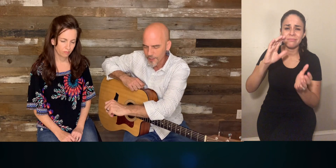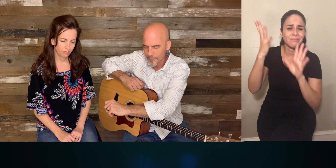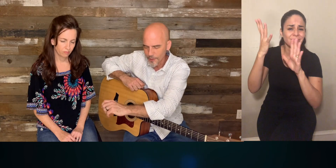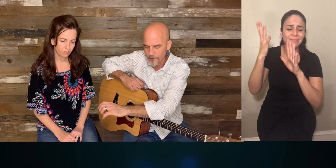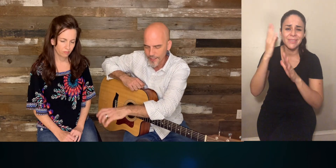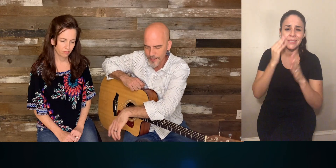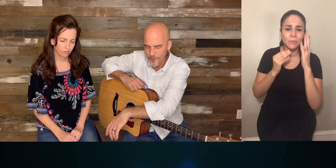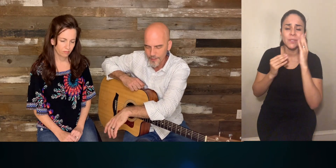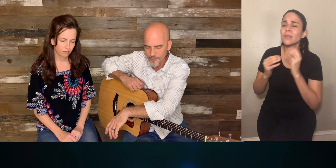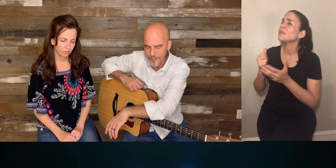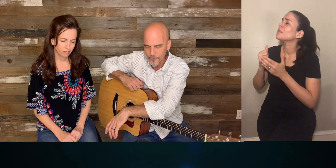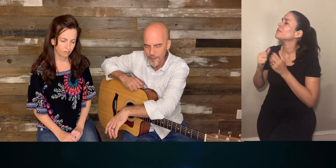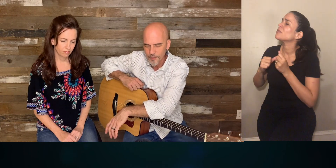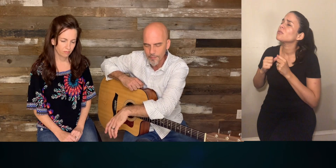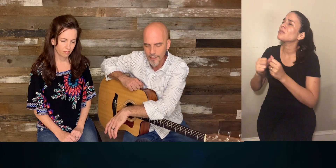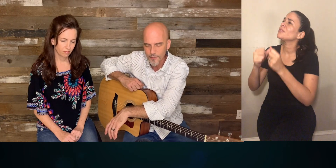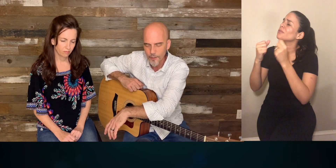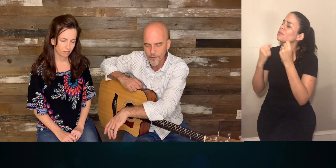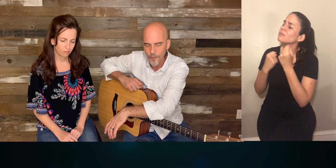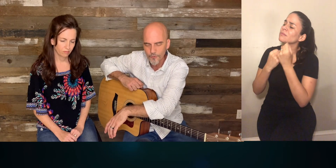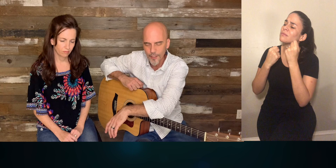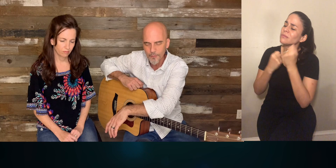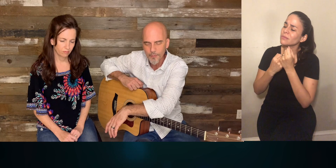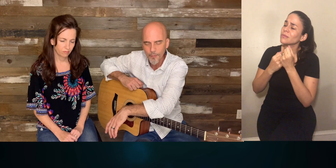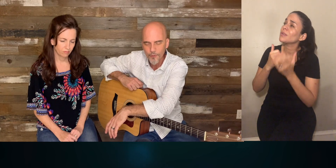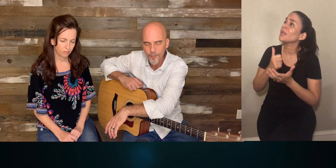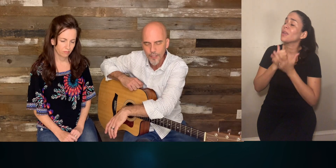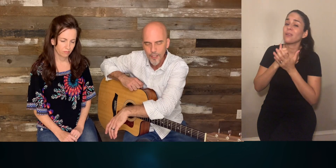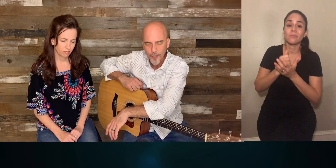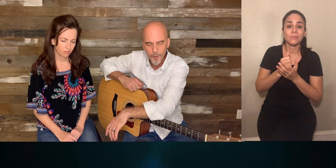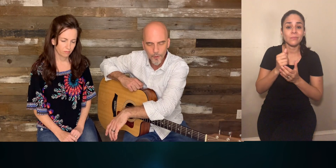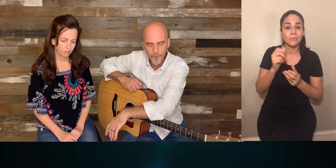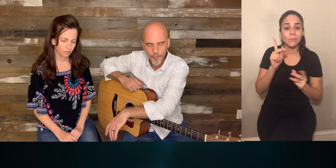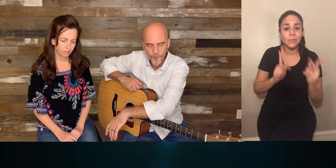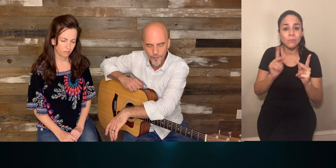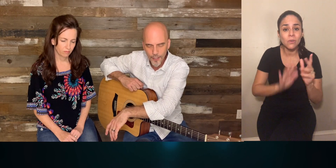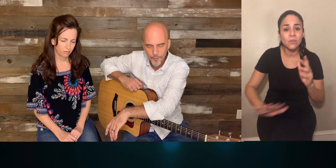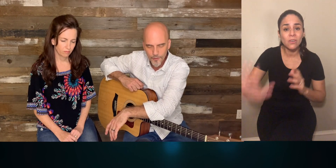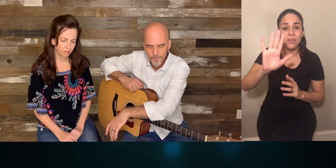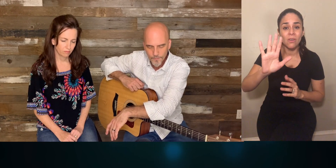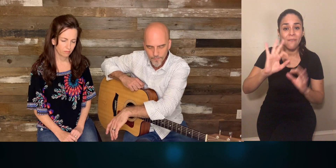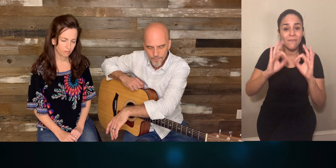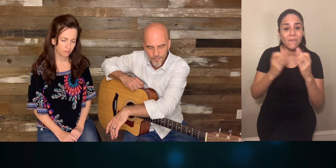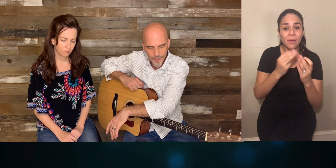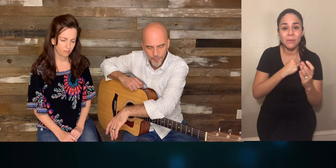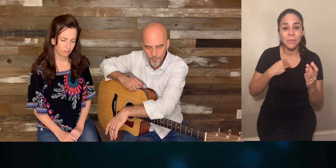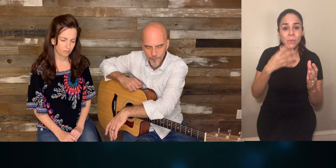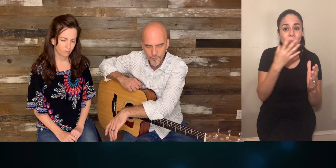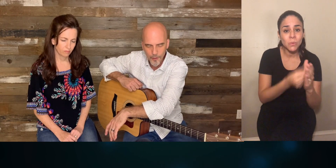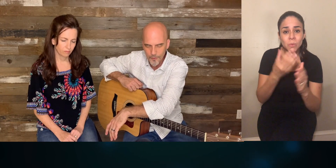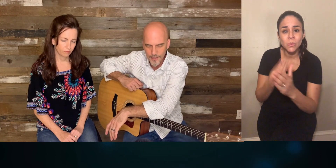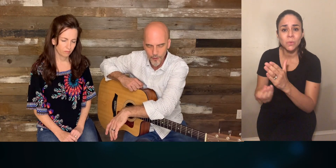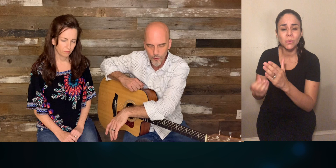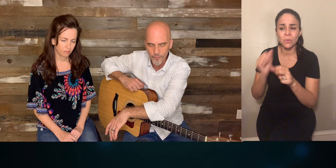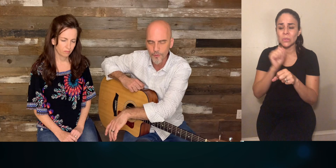continue to rest your hand on us, God. There's many people out there who have lost family members, people who have lost jobs, and people are